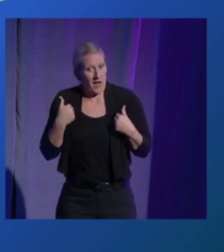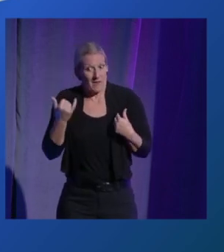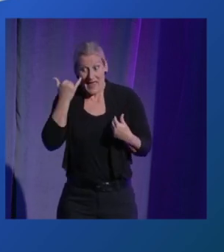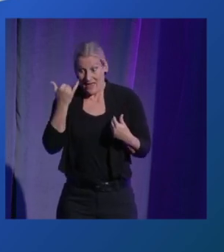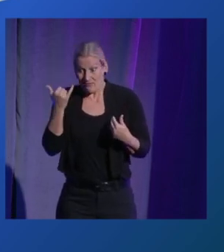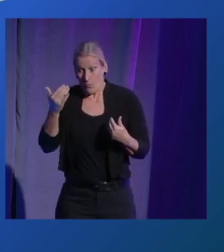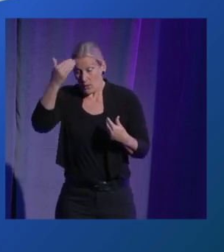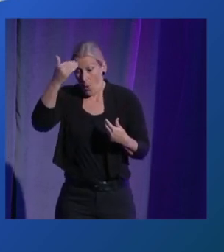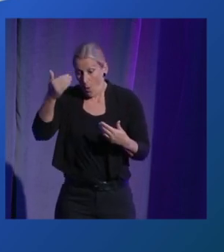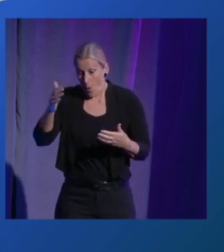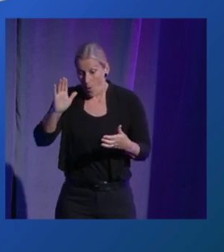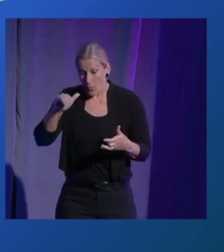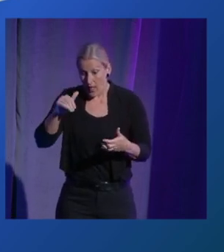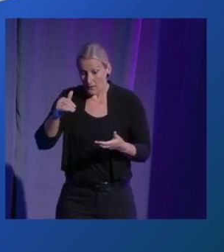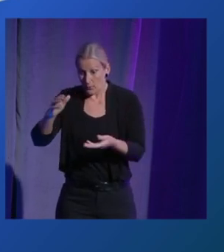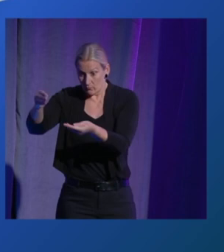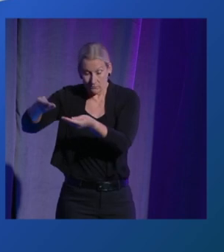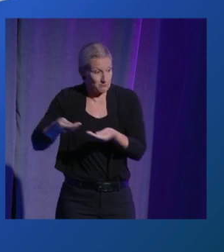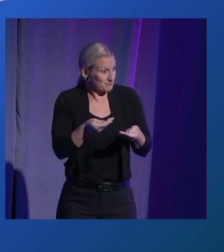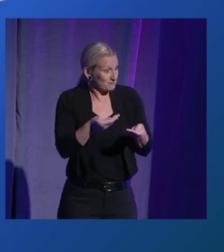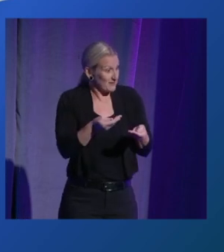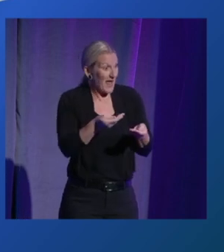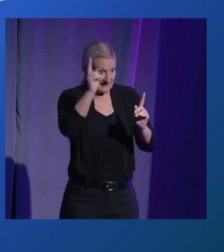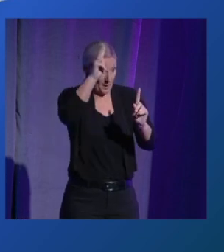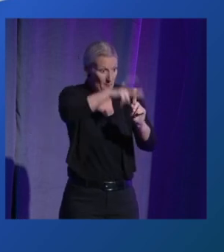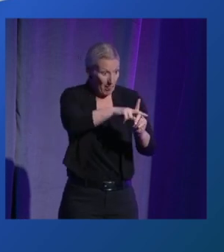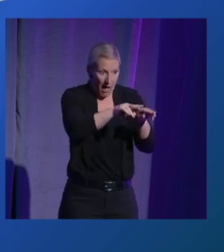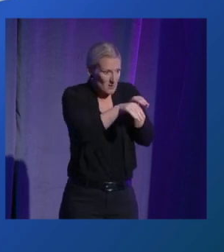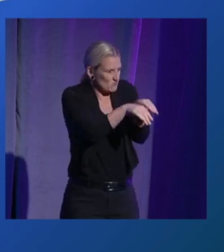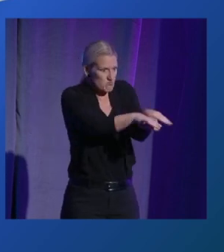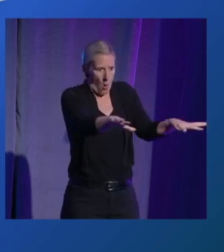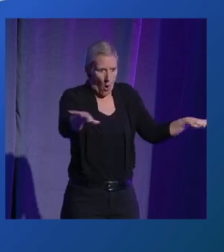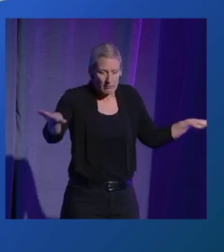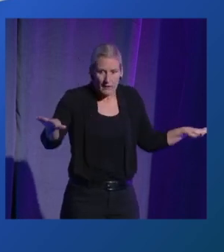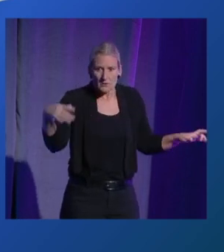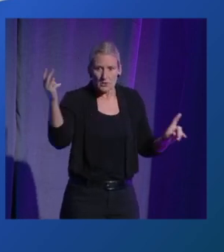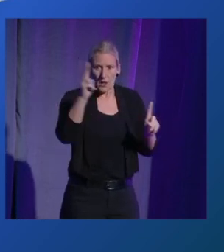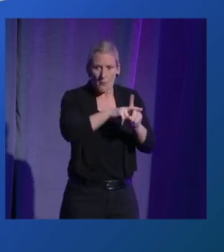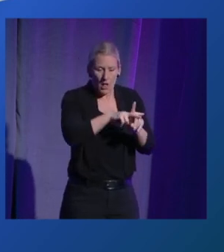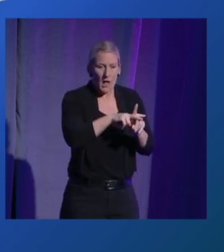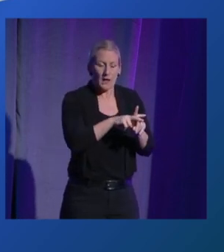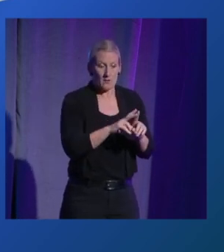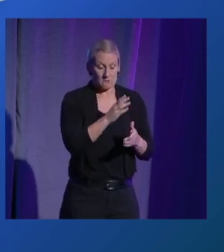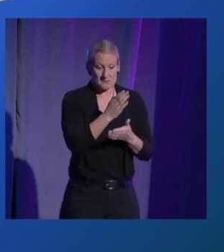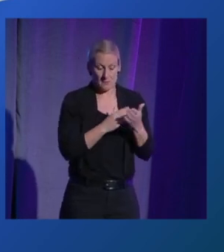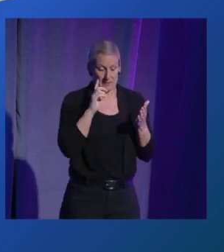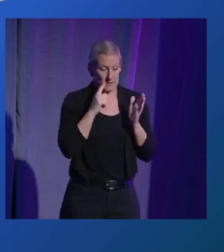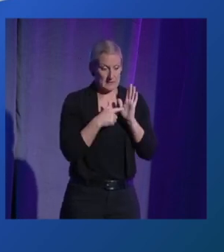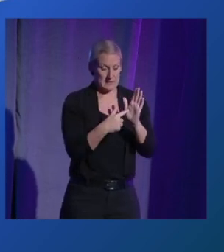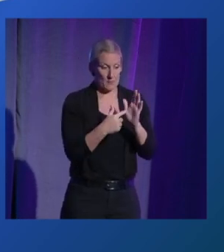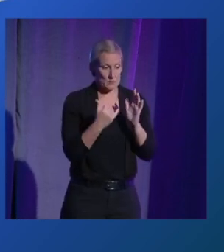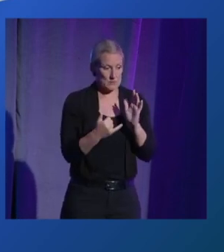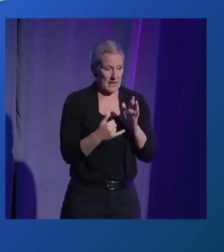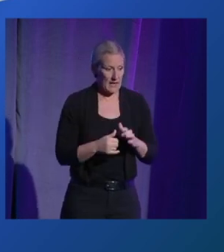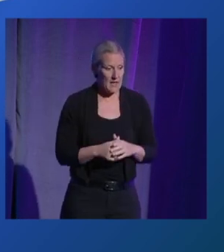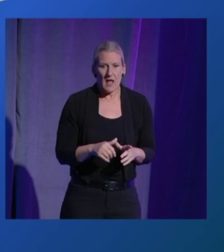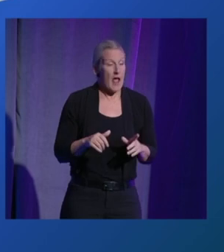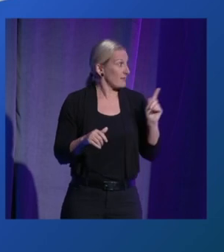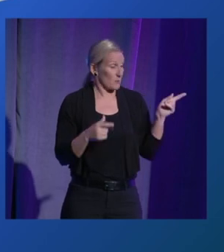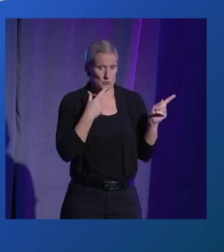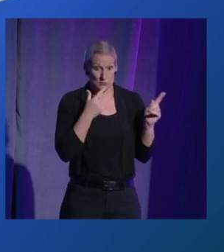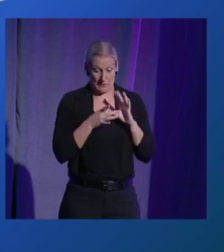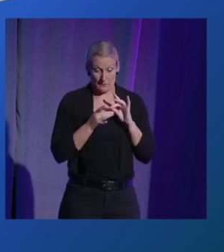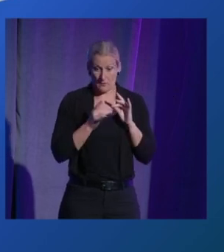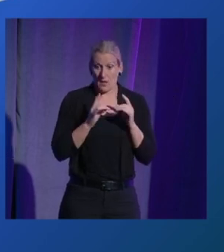bring that in we can apply it broadly you know just from some of the examples we've seen today some of the the stuff yesterday over at TGI especially in like the